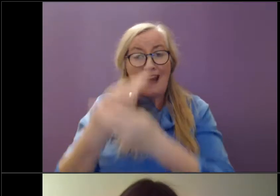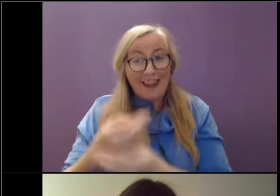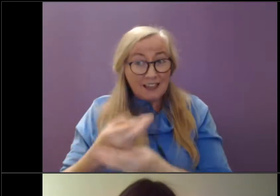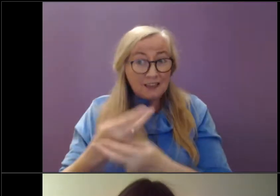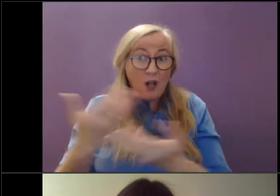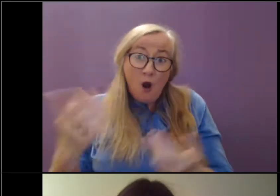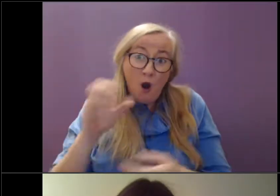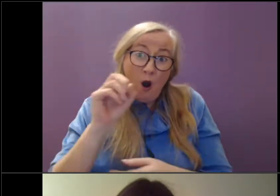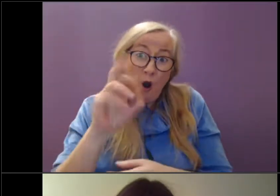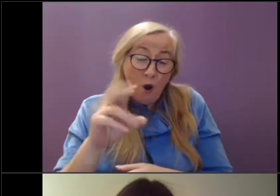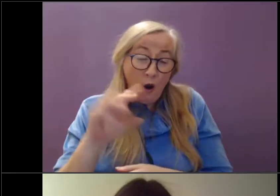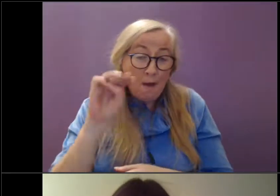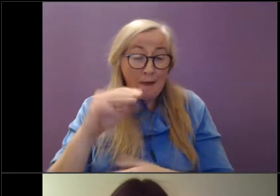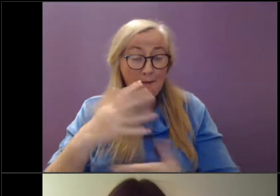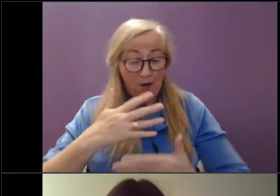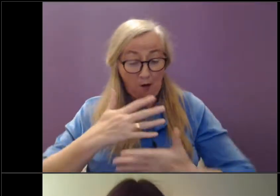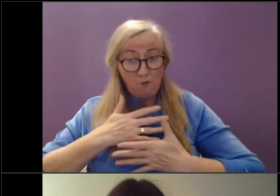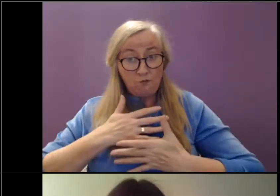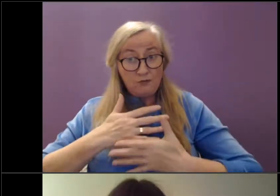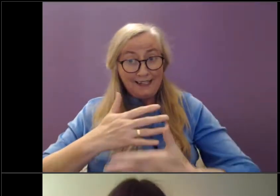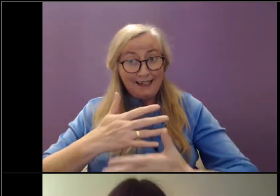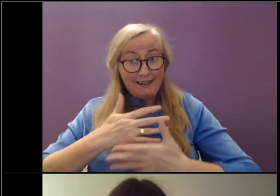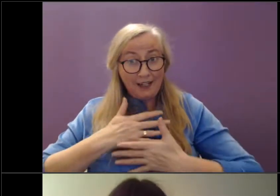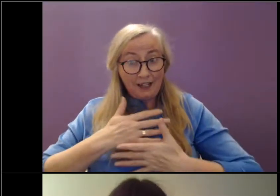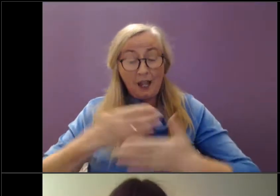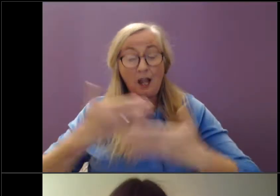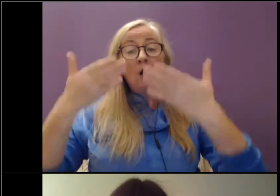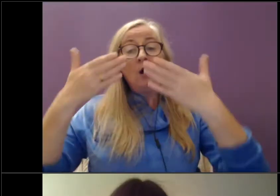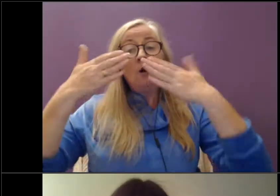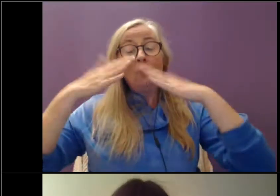bad, is sort of trying to get them grounded again.